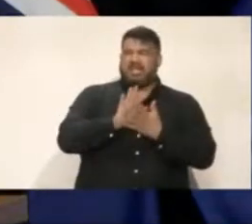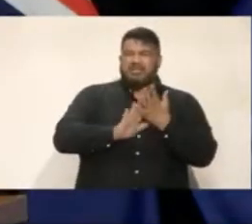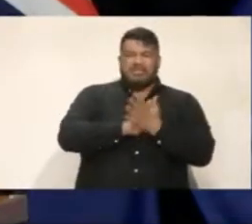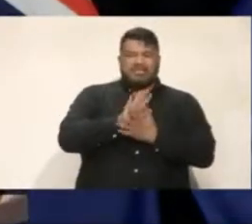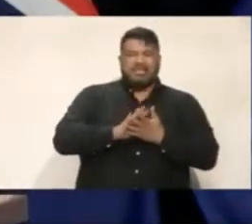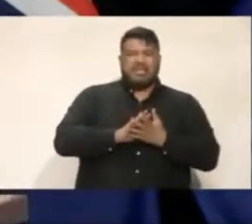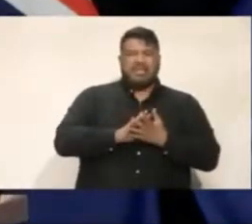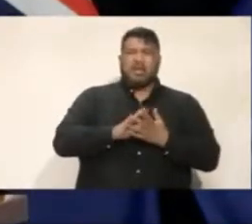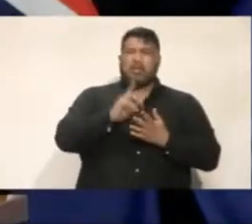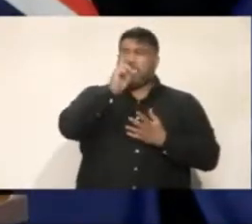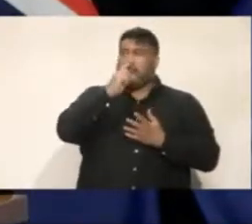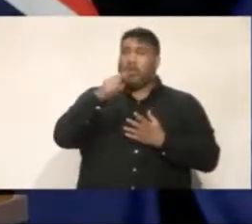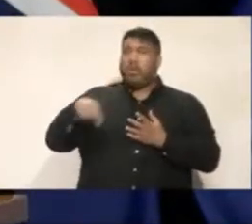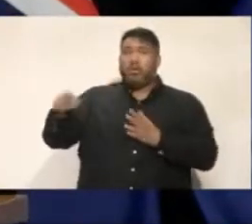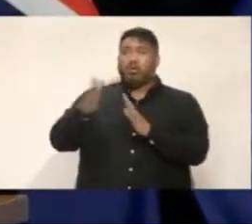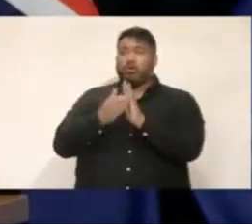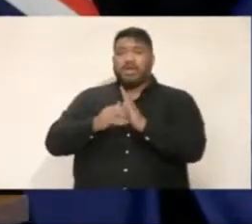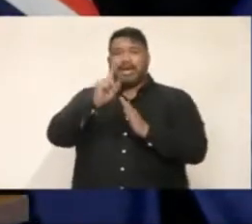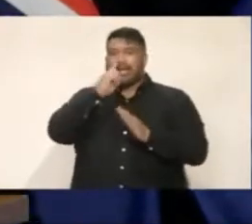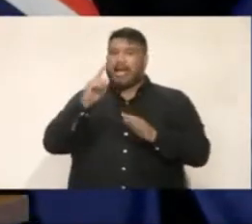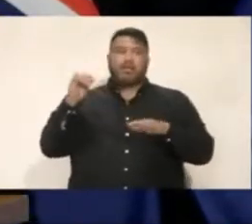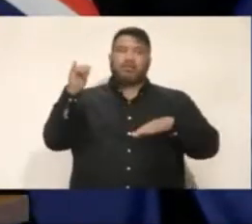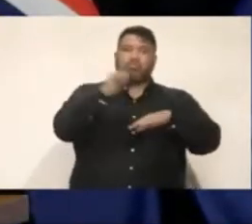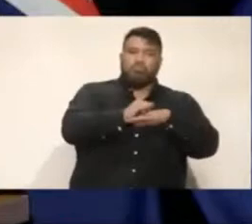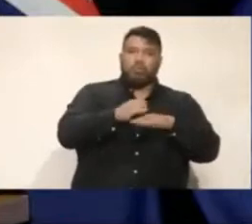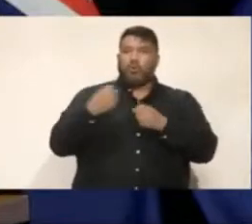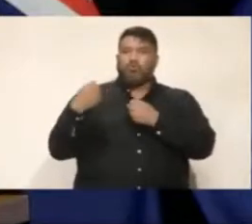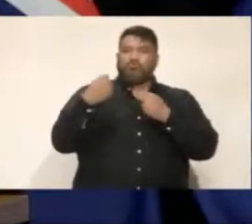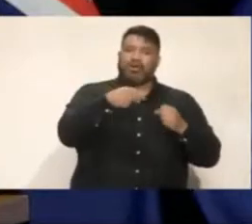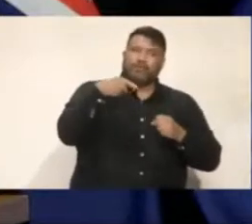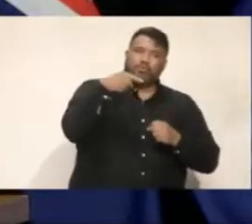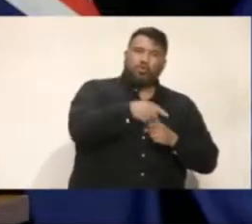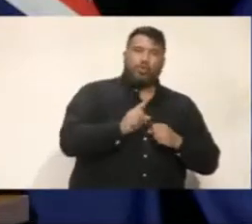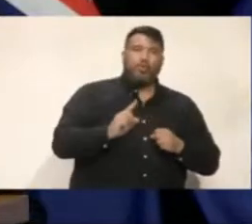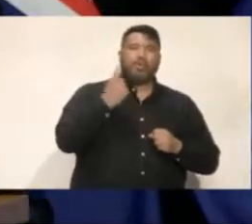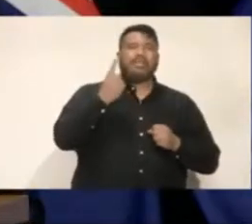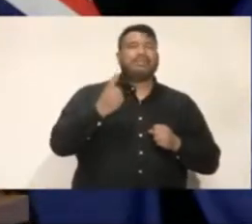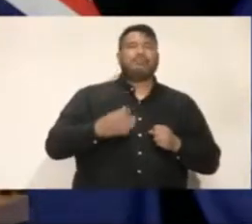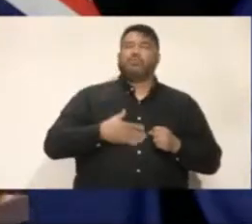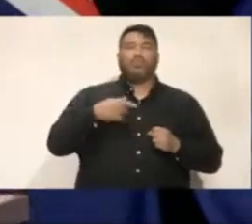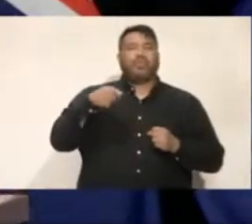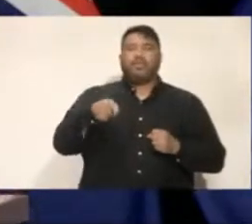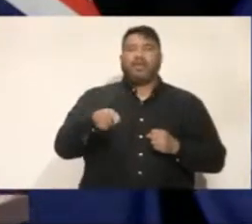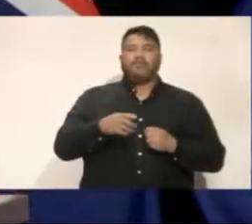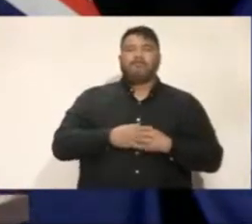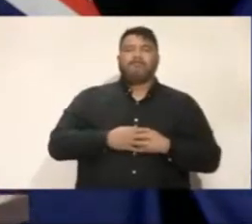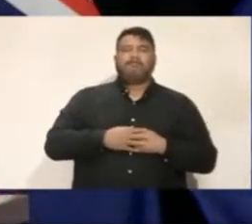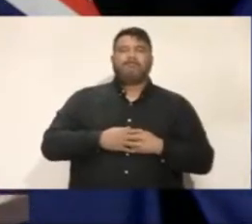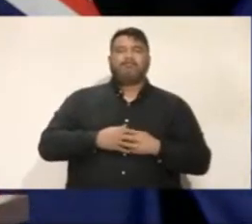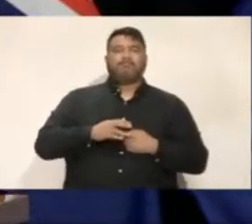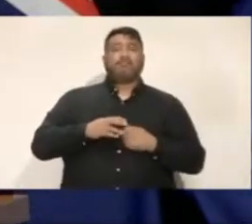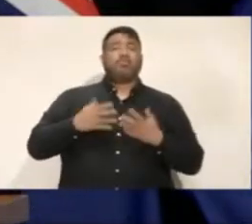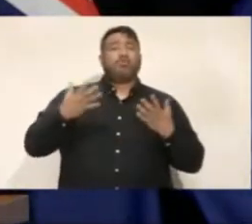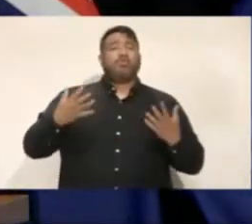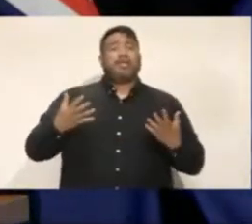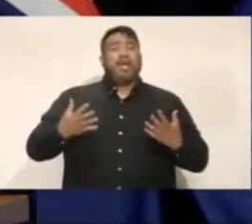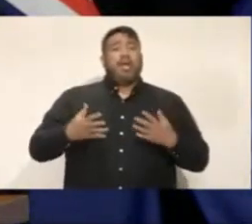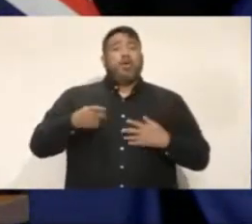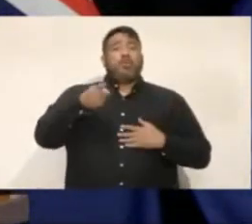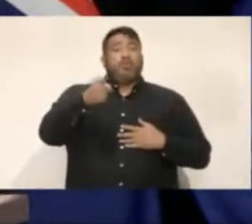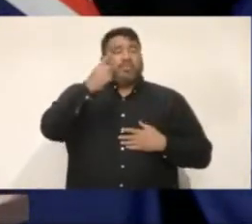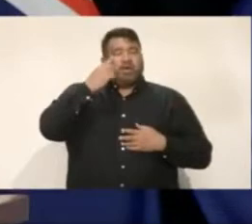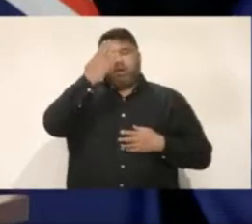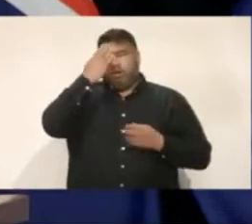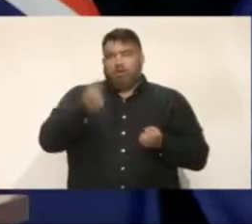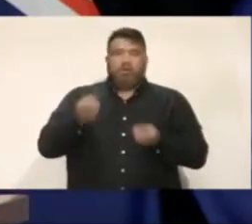into Auckland as well from any other part of the country. But that doesn't mean we shouldn't all continue to act carefully, to